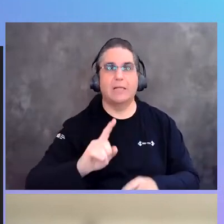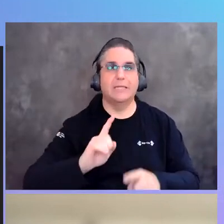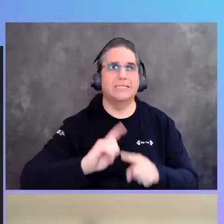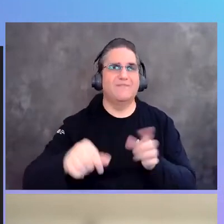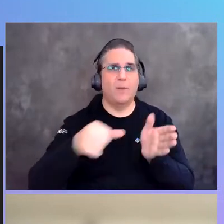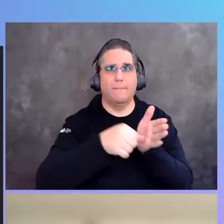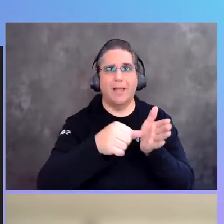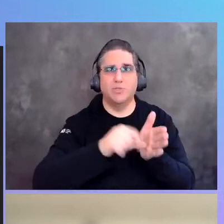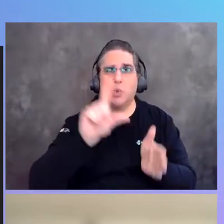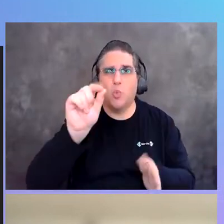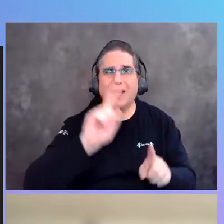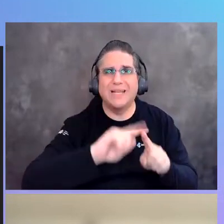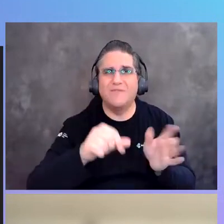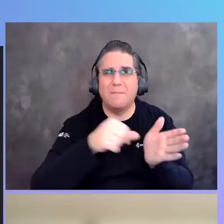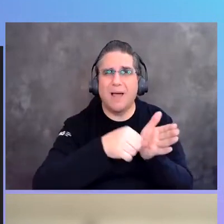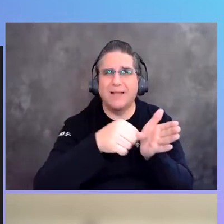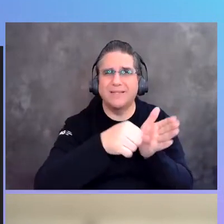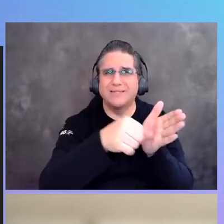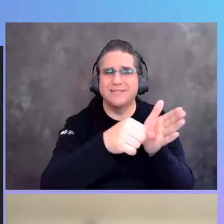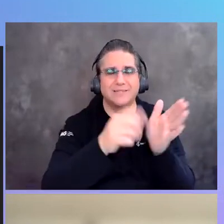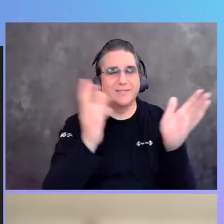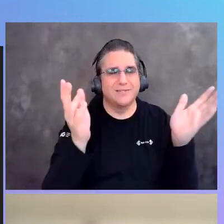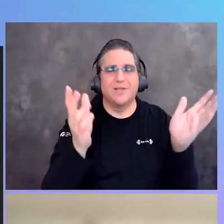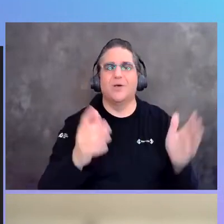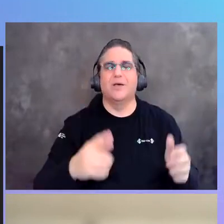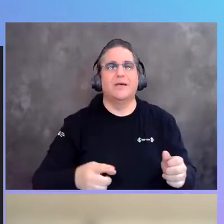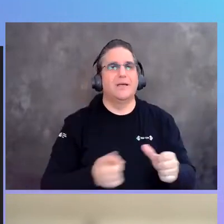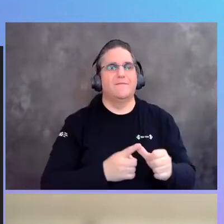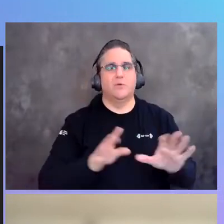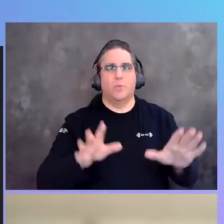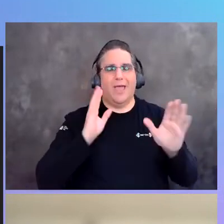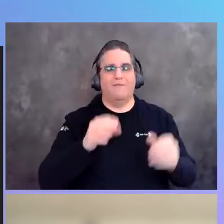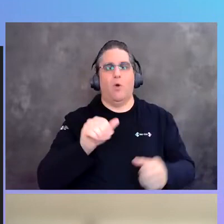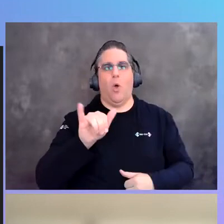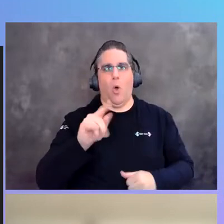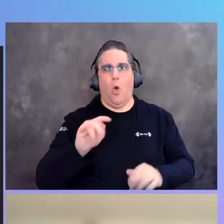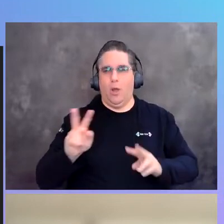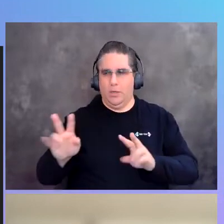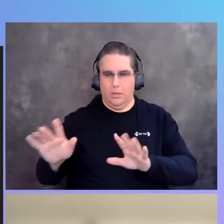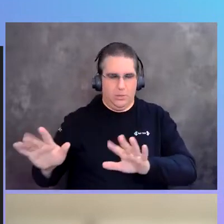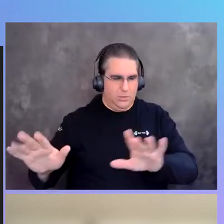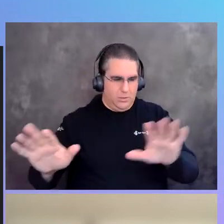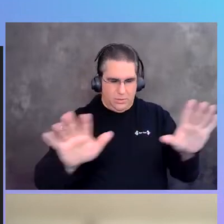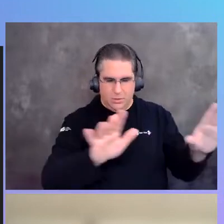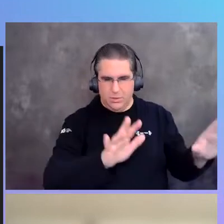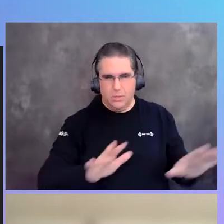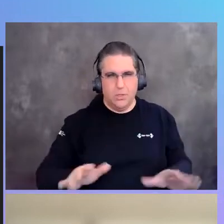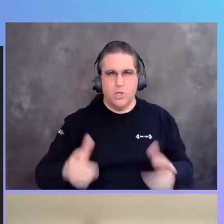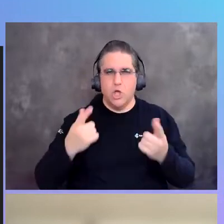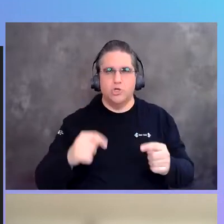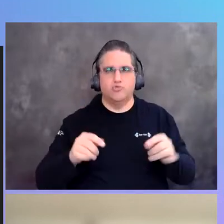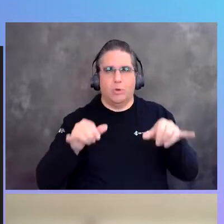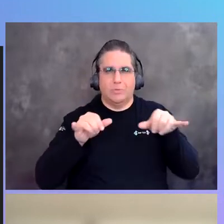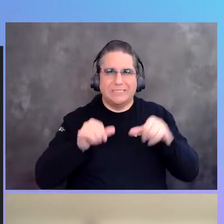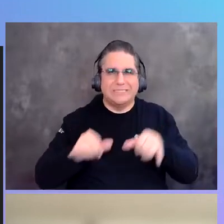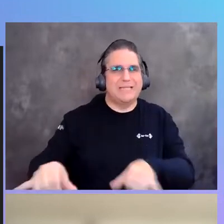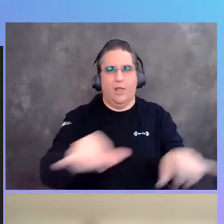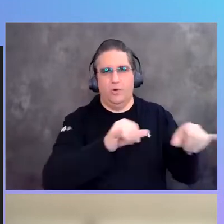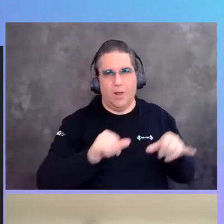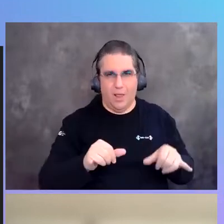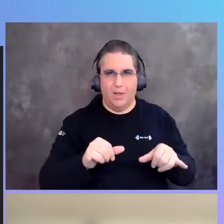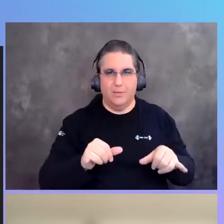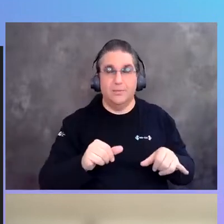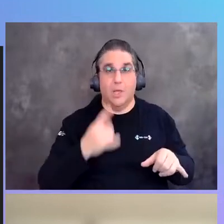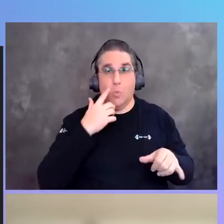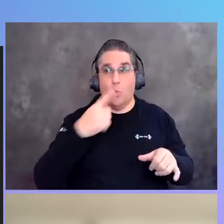the first thing we did was an audit, bring it all together and look at how can we standardize stuff? How can we reduce the cognitive load for our